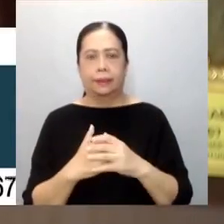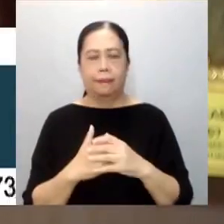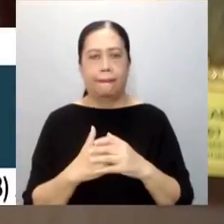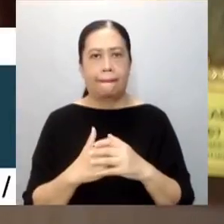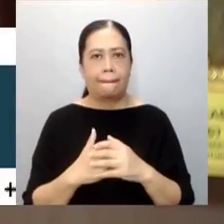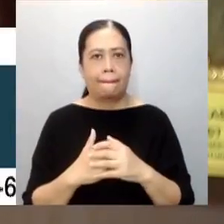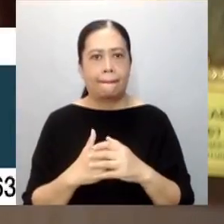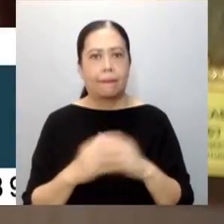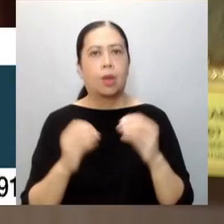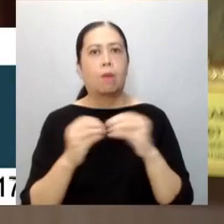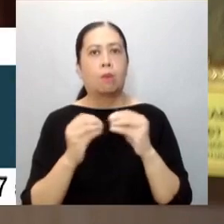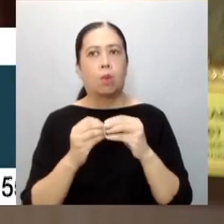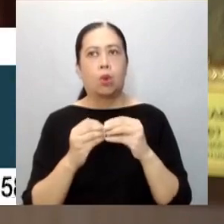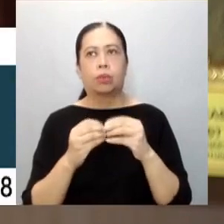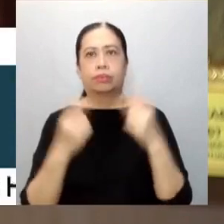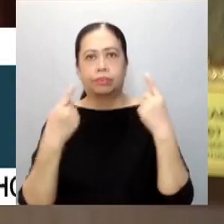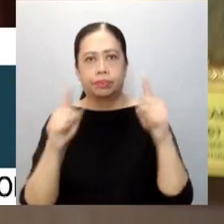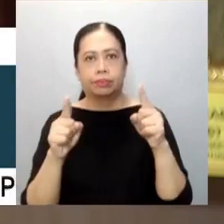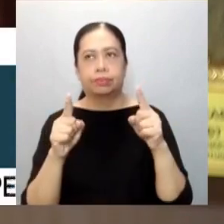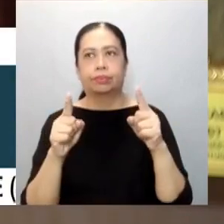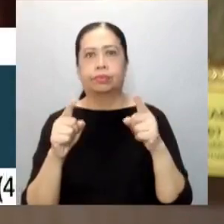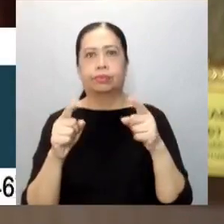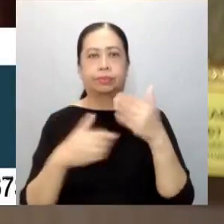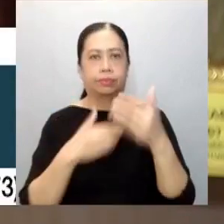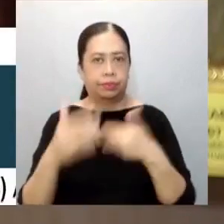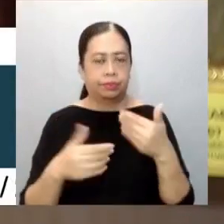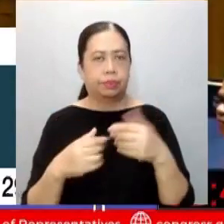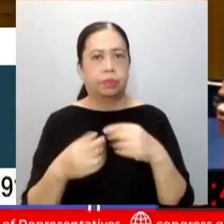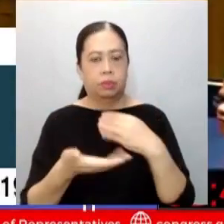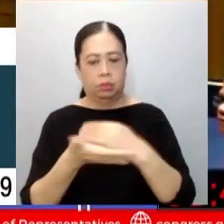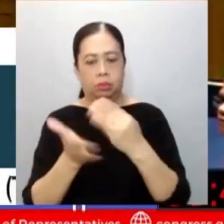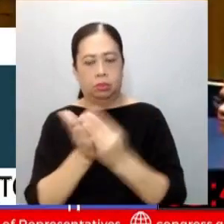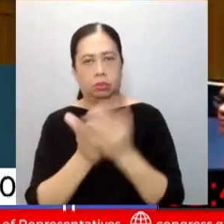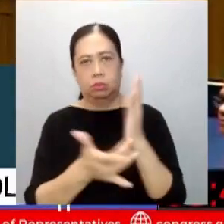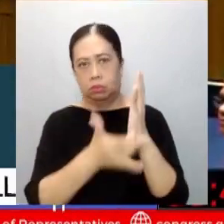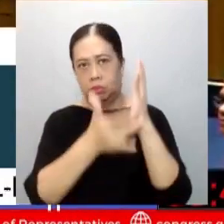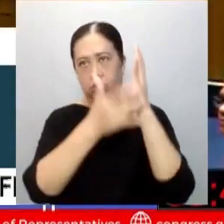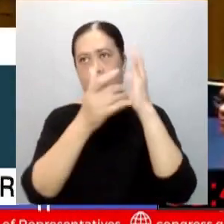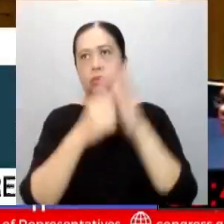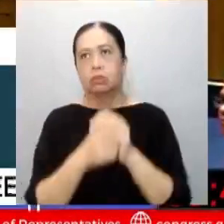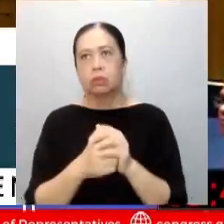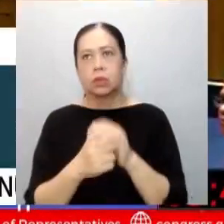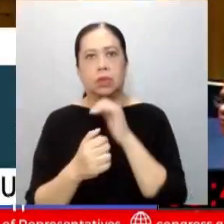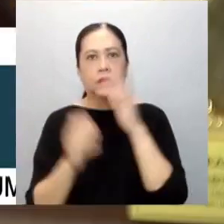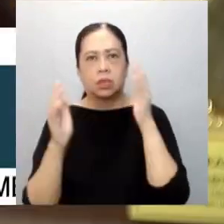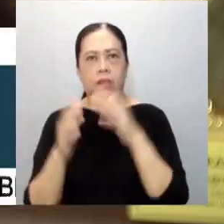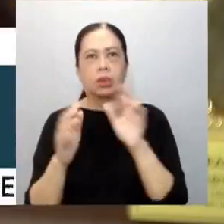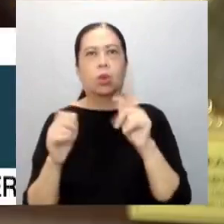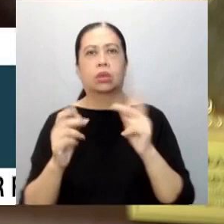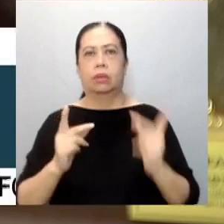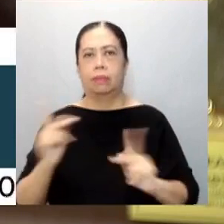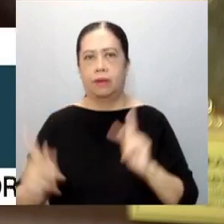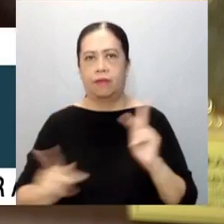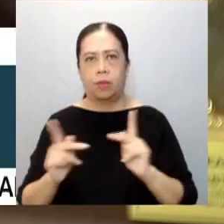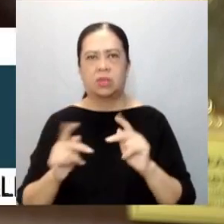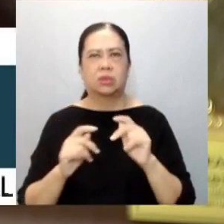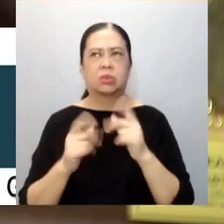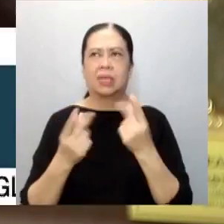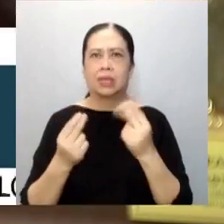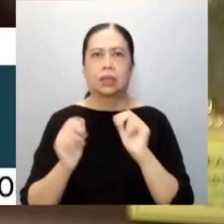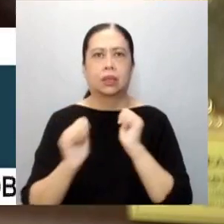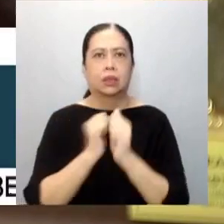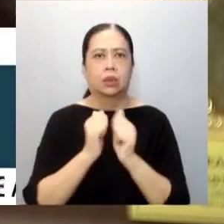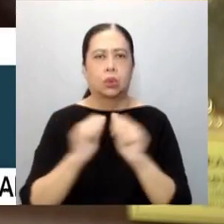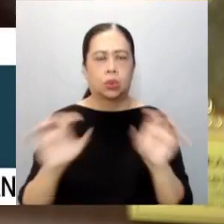effective governance mechanisms. Aside from the budget modernization, hindi natututukan yung performance. Kailangan ding palakasin